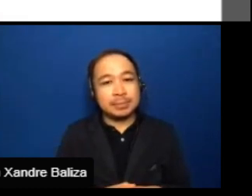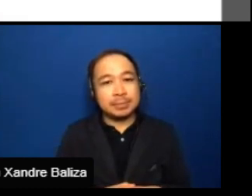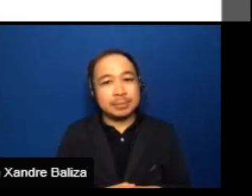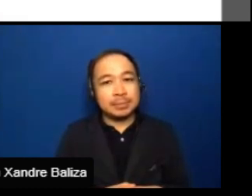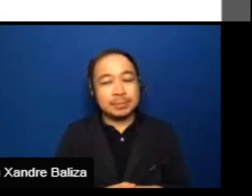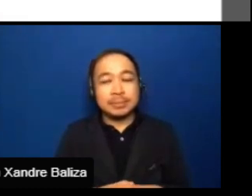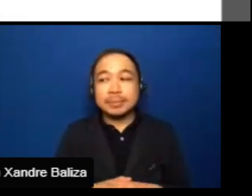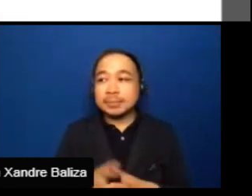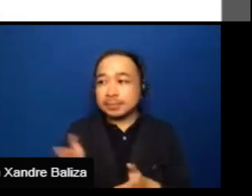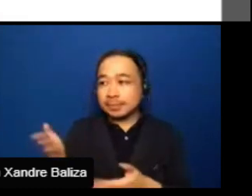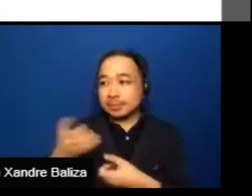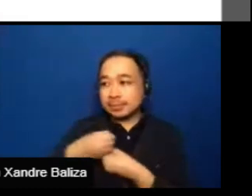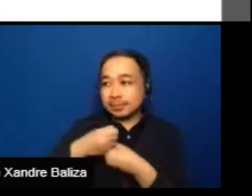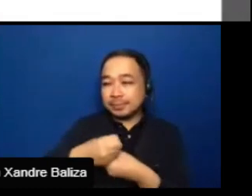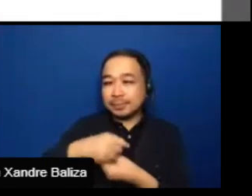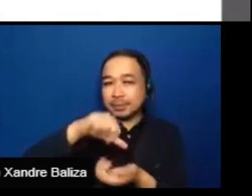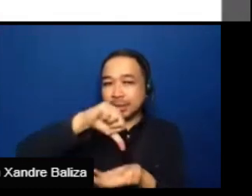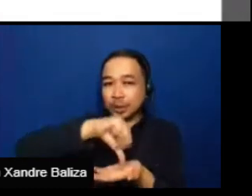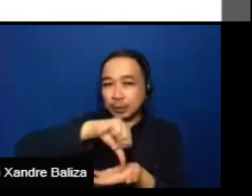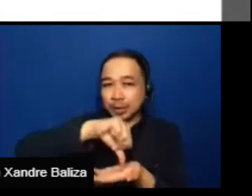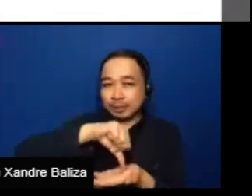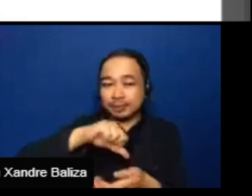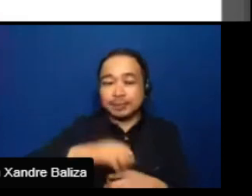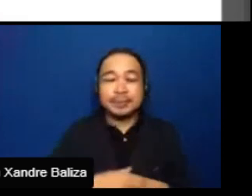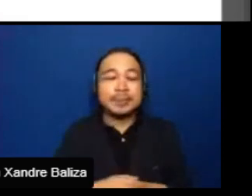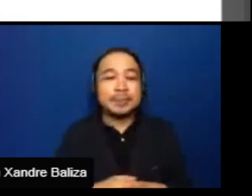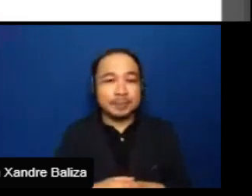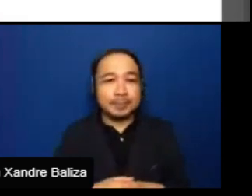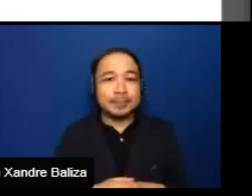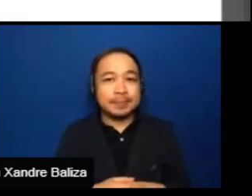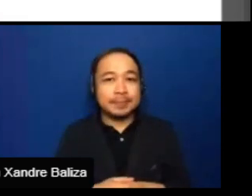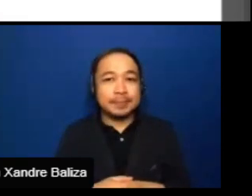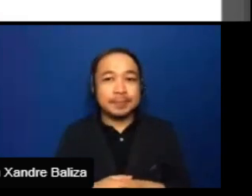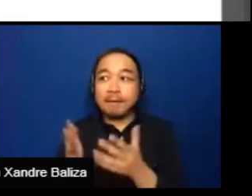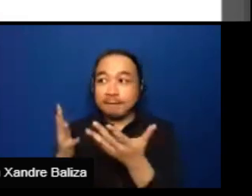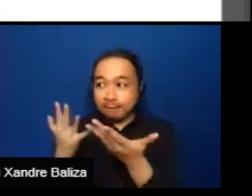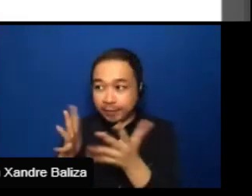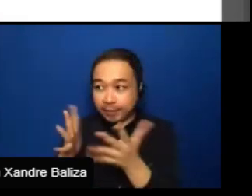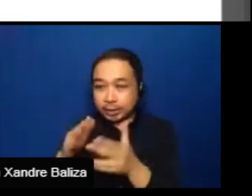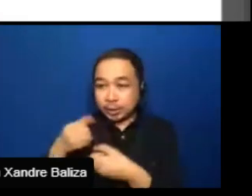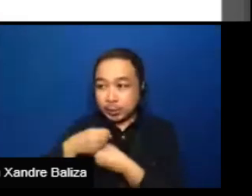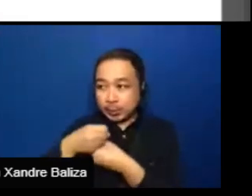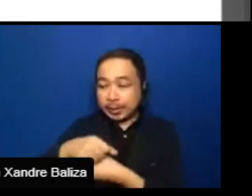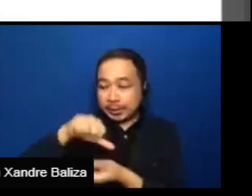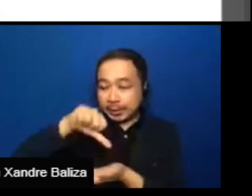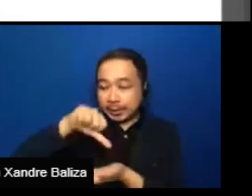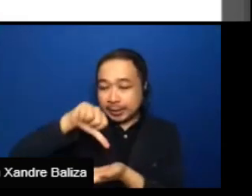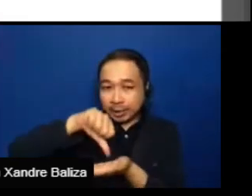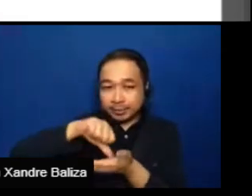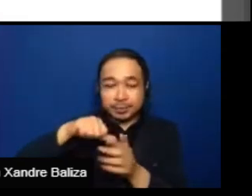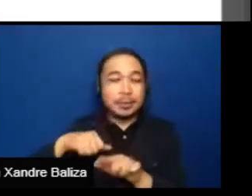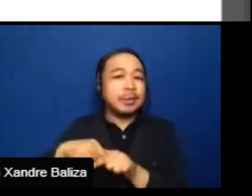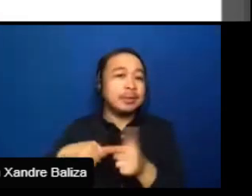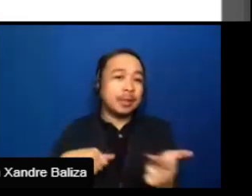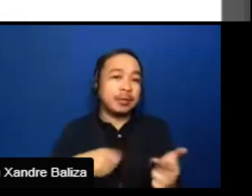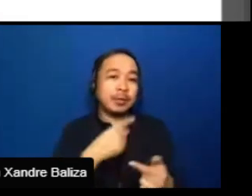Iran, you have the floor. And thereafter, the distinguished delegation of Russian Federation.